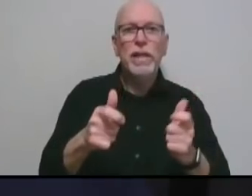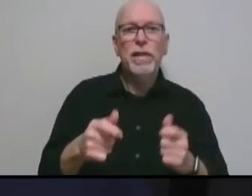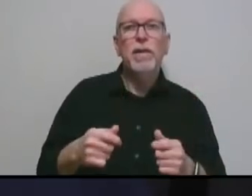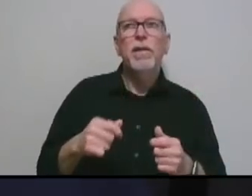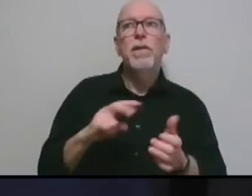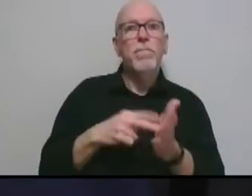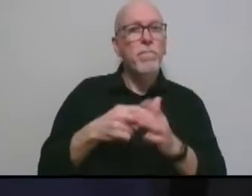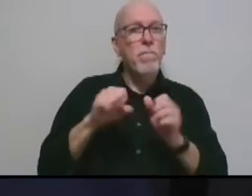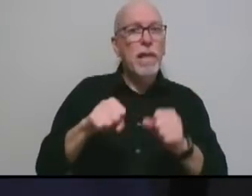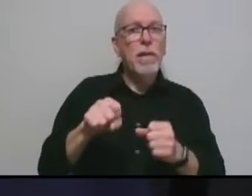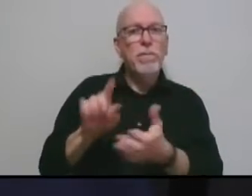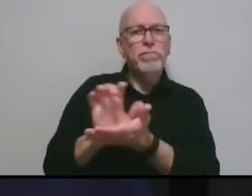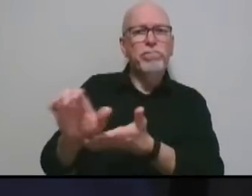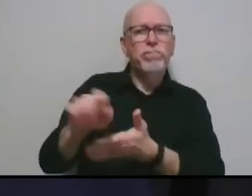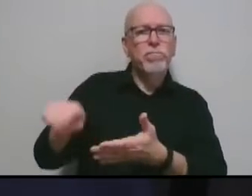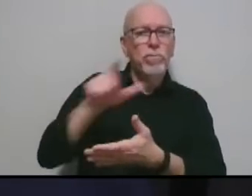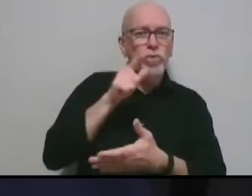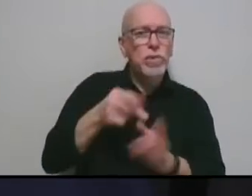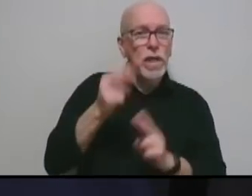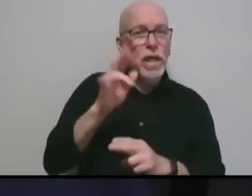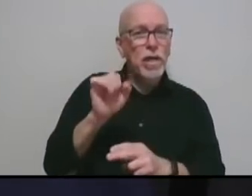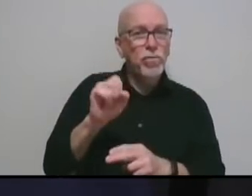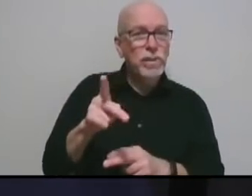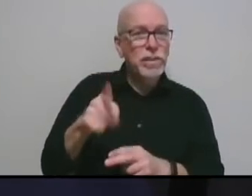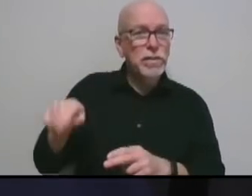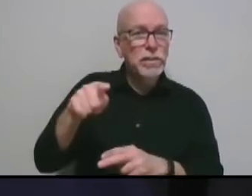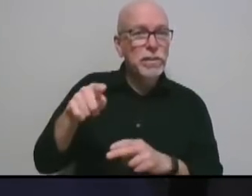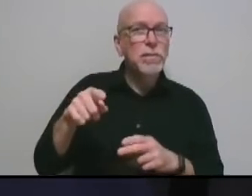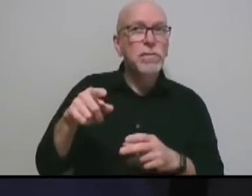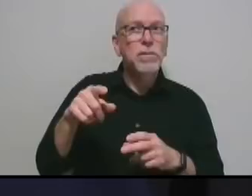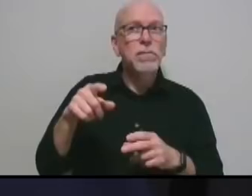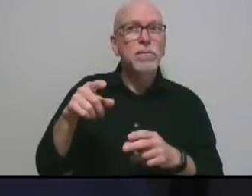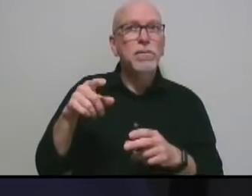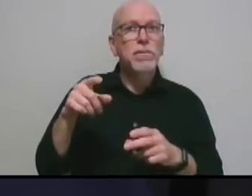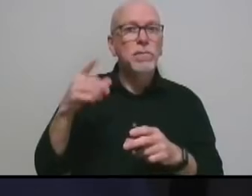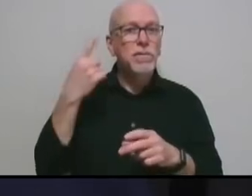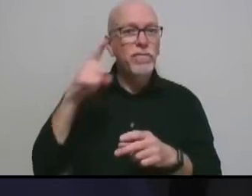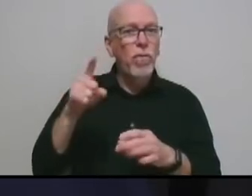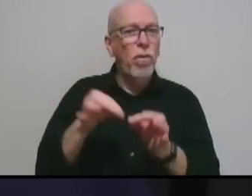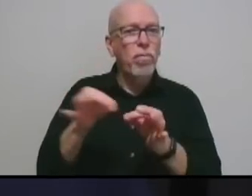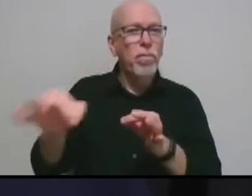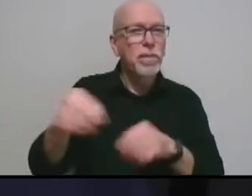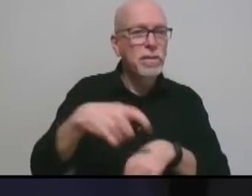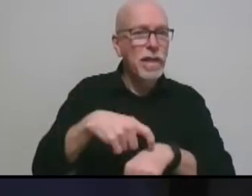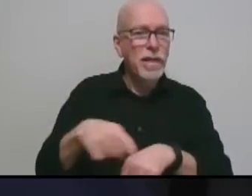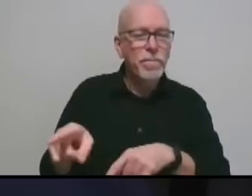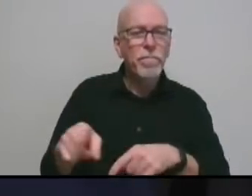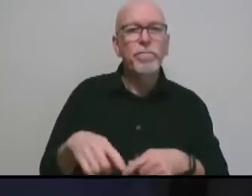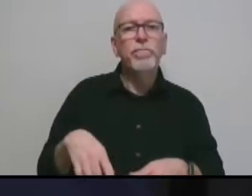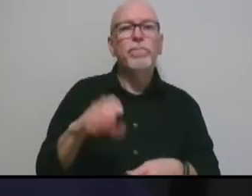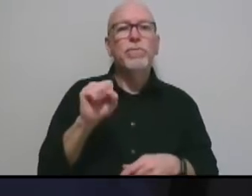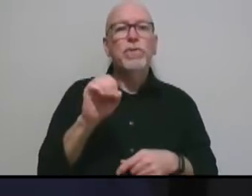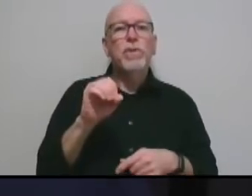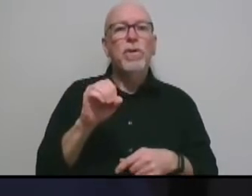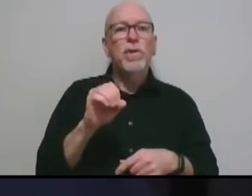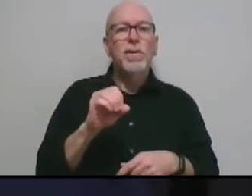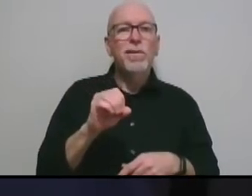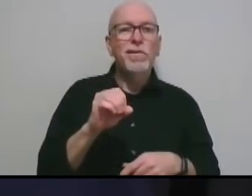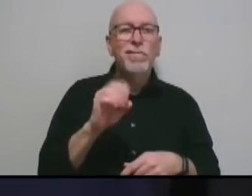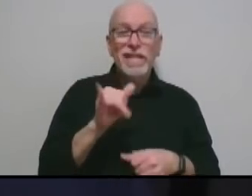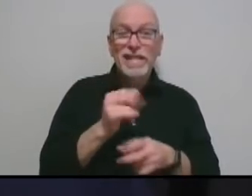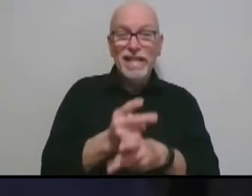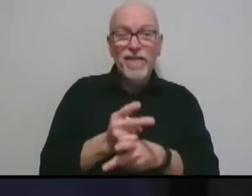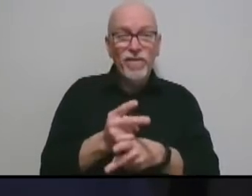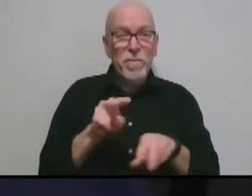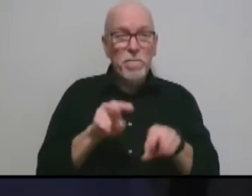potentially push out those high-risk, vulnerable people out to a further time. So by carefully monitoring